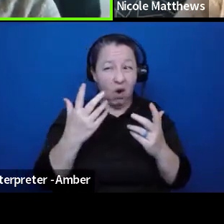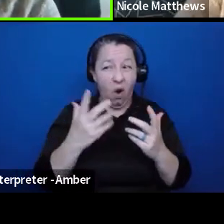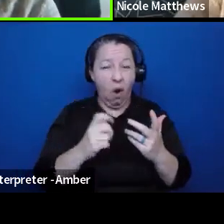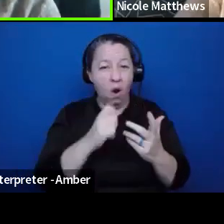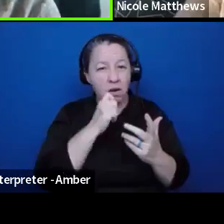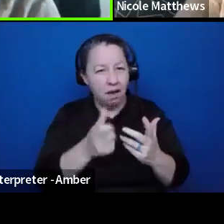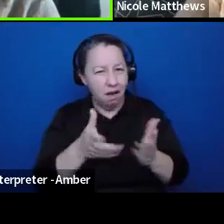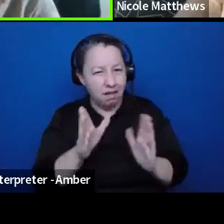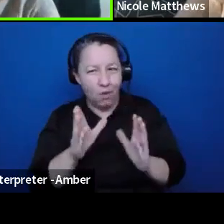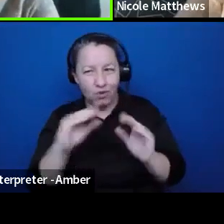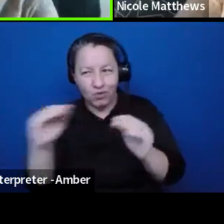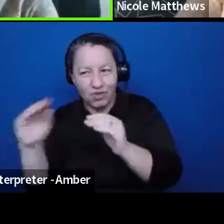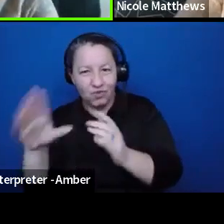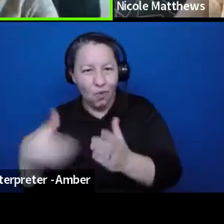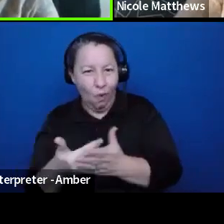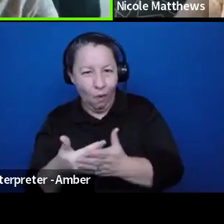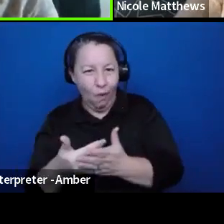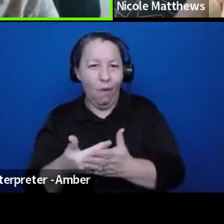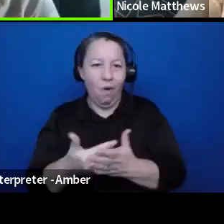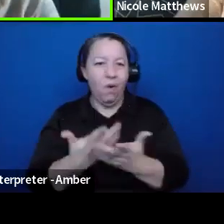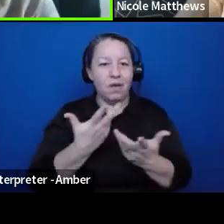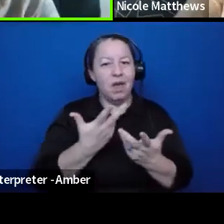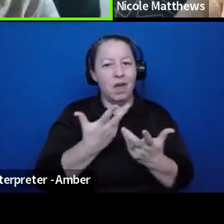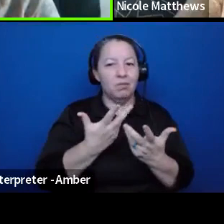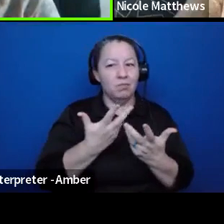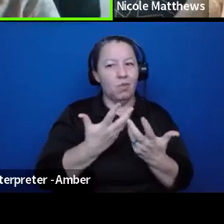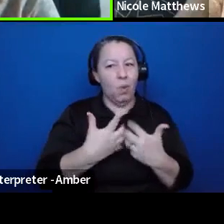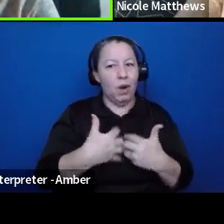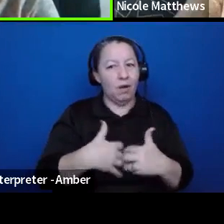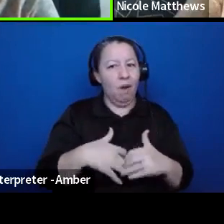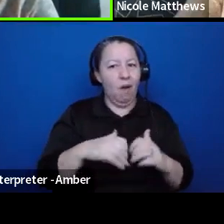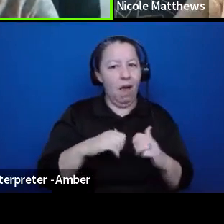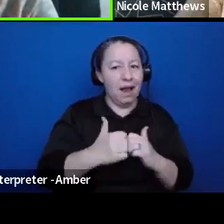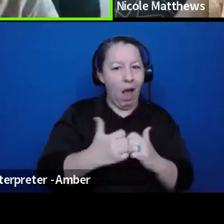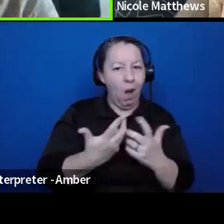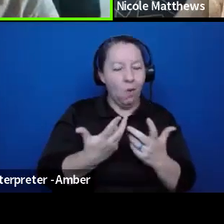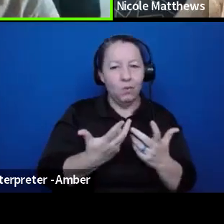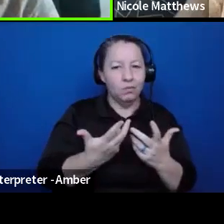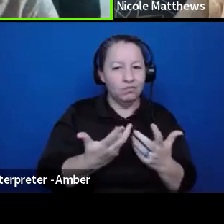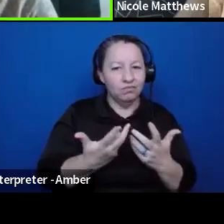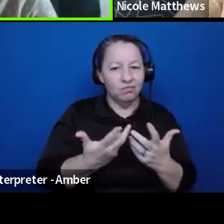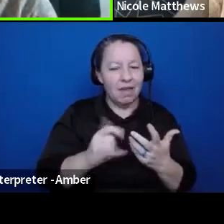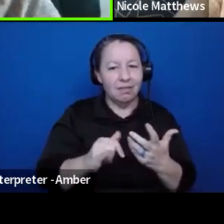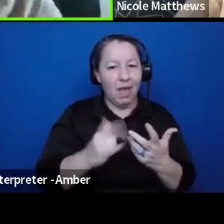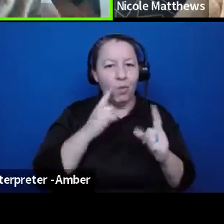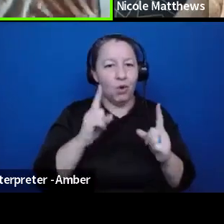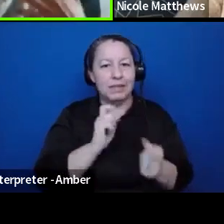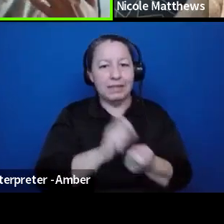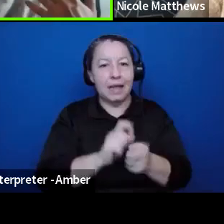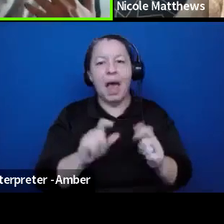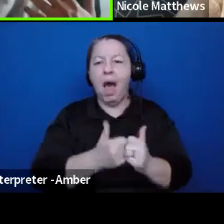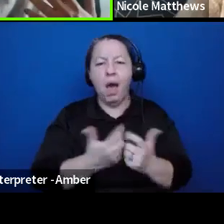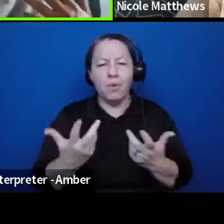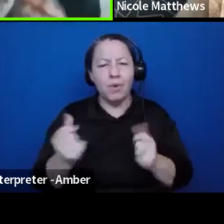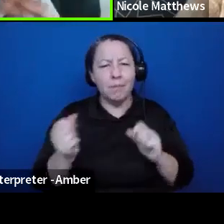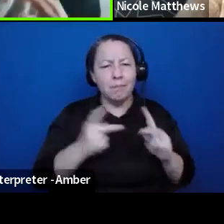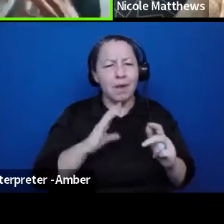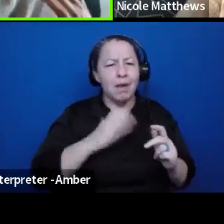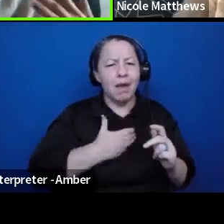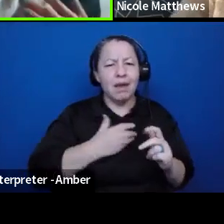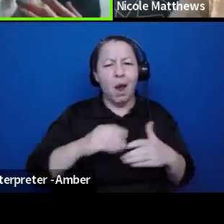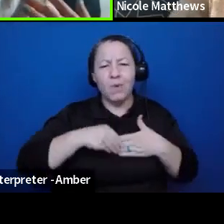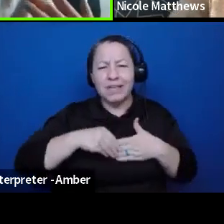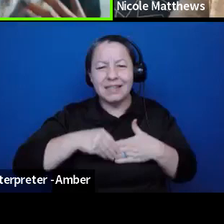towards seeking it out, but like how could we, like how do we regain our resiliency values? And it's like,